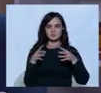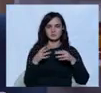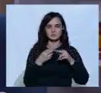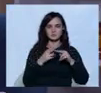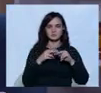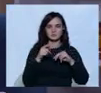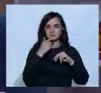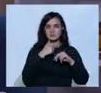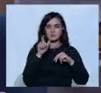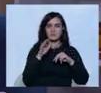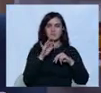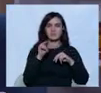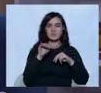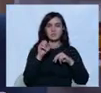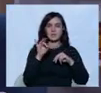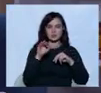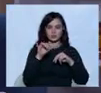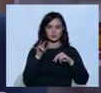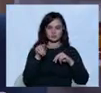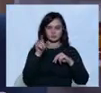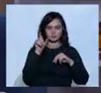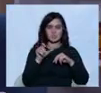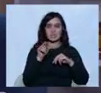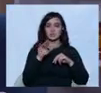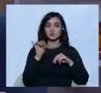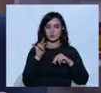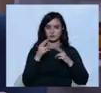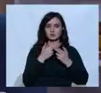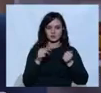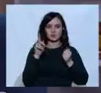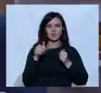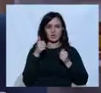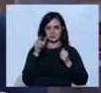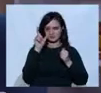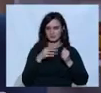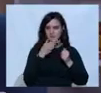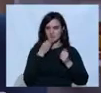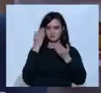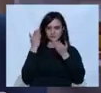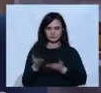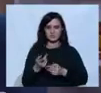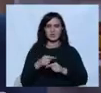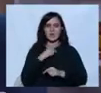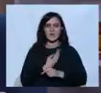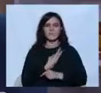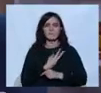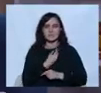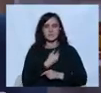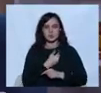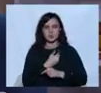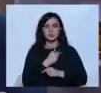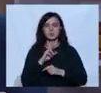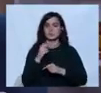he proves himself to be a worthy suitor when he correctly chooses the box that contains Portia's picture